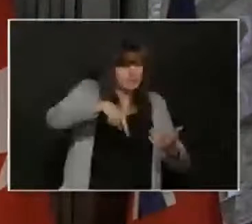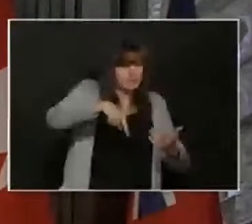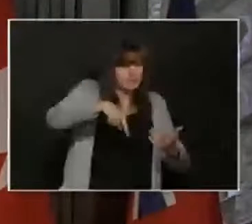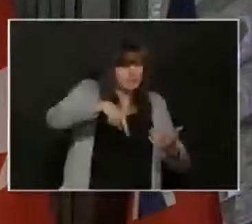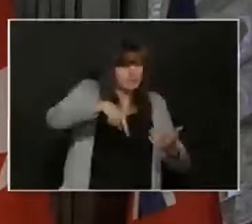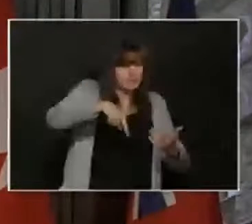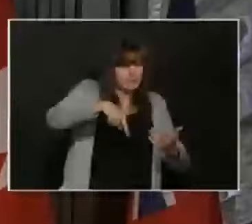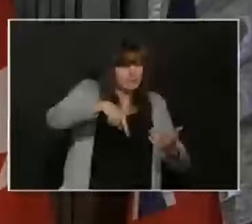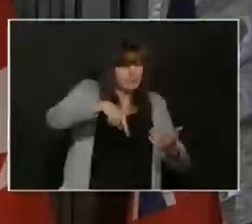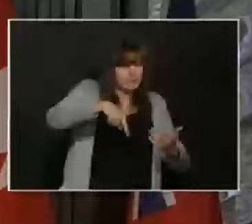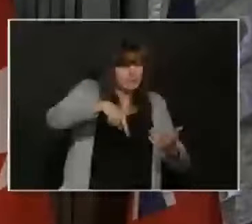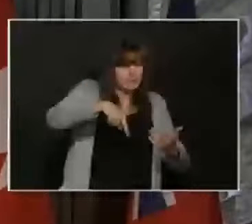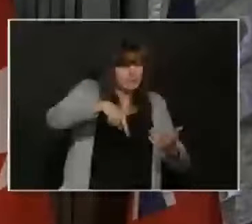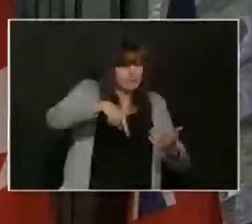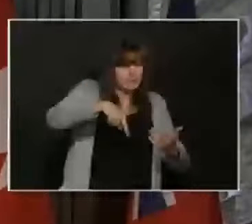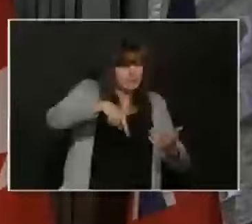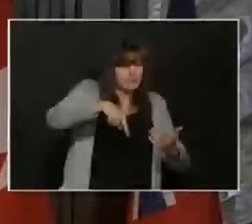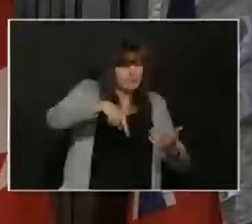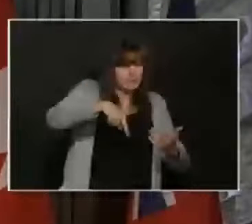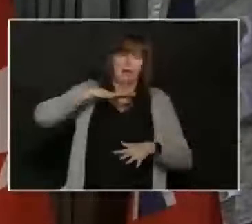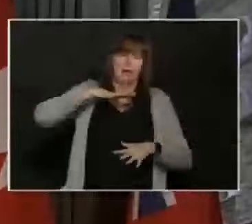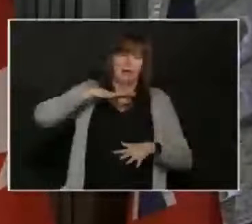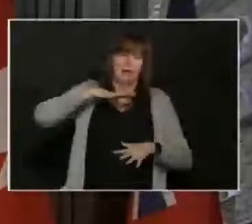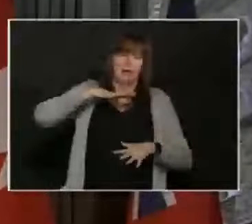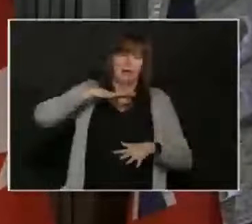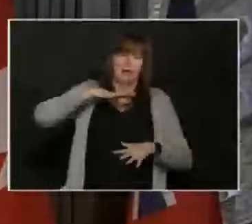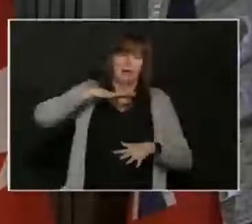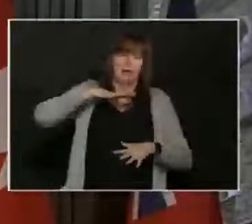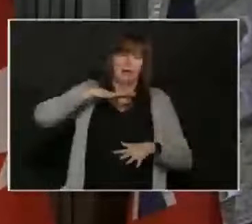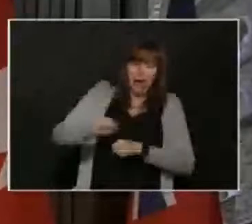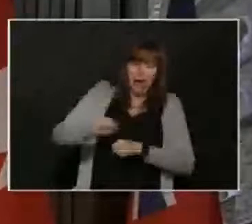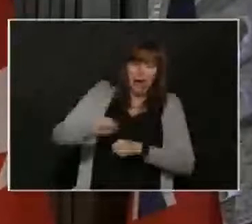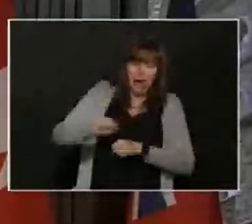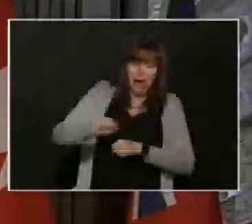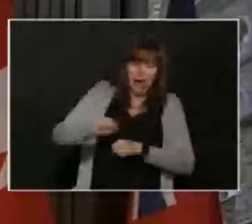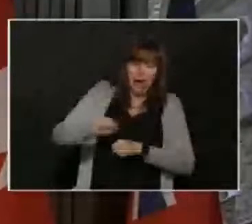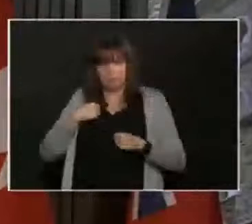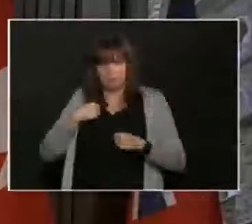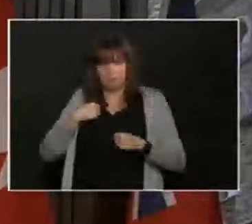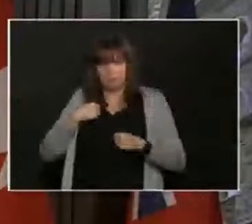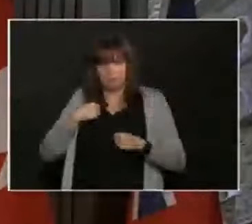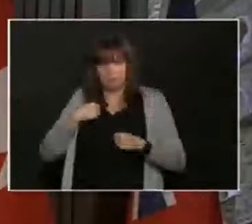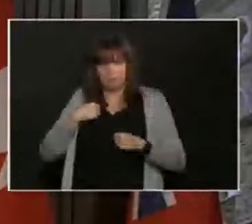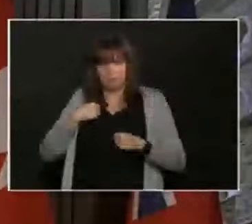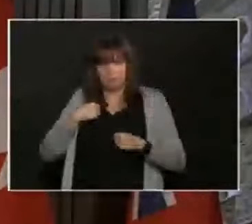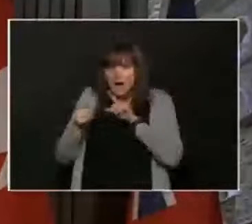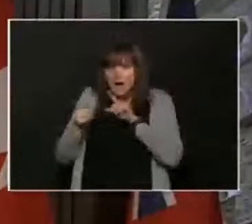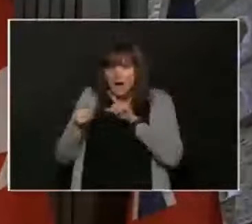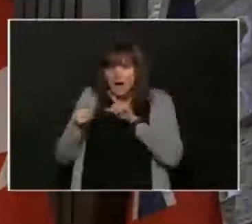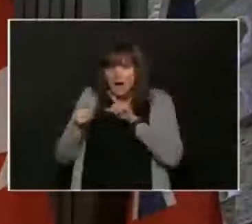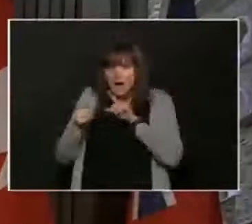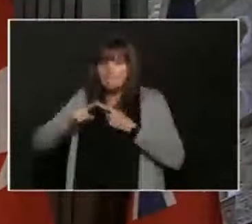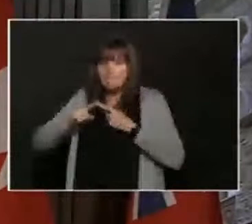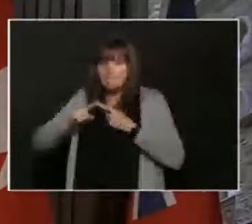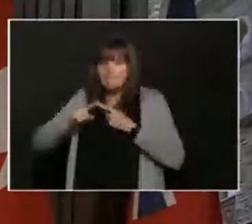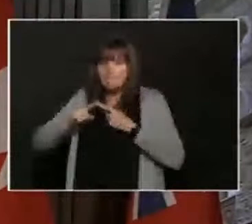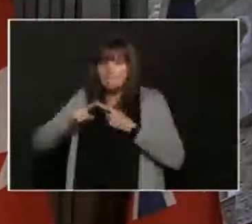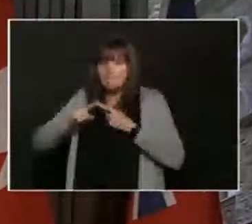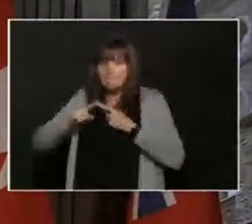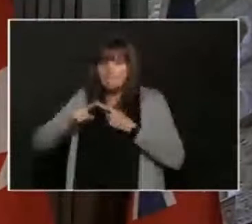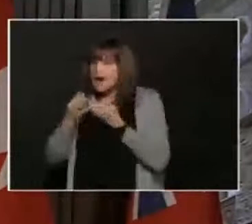I know this involves hard choices about seeing loved ones and friends. But our actions are key to controlling the spread of the